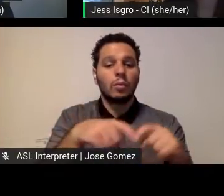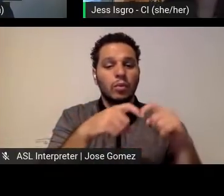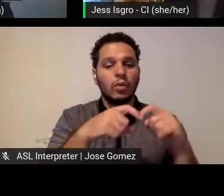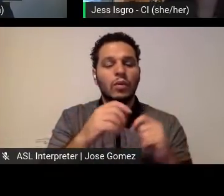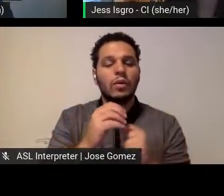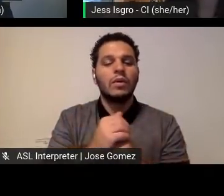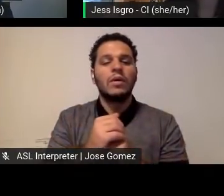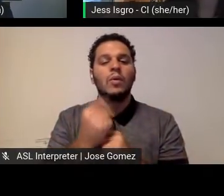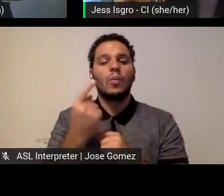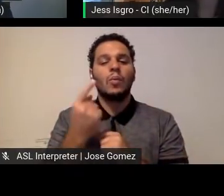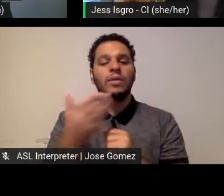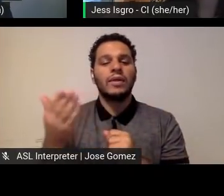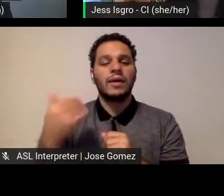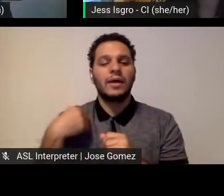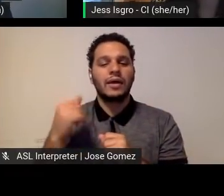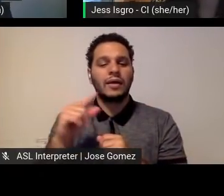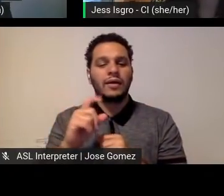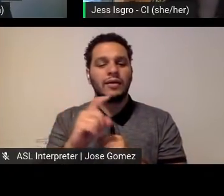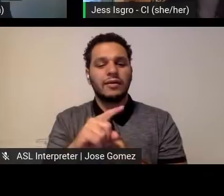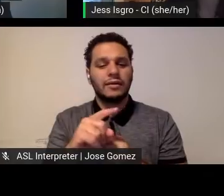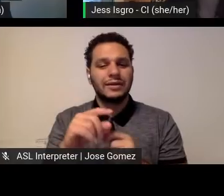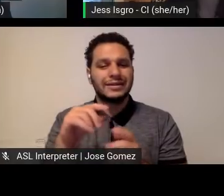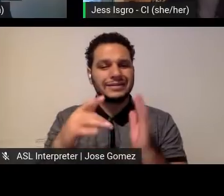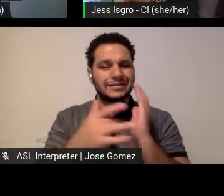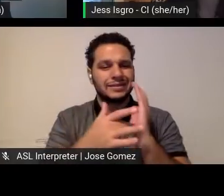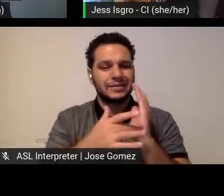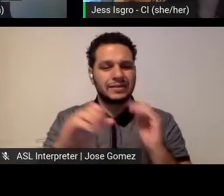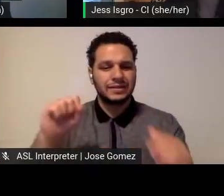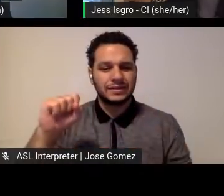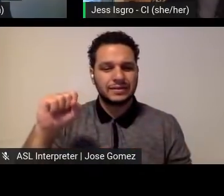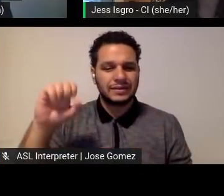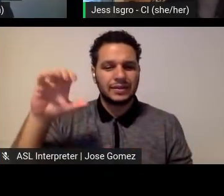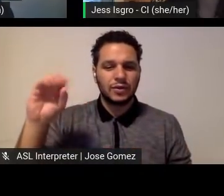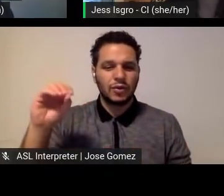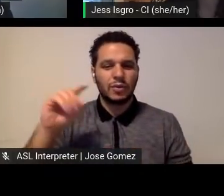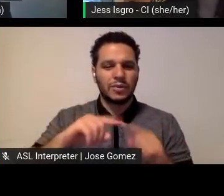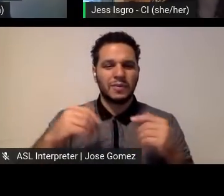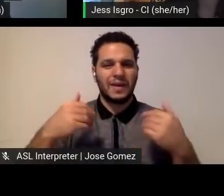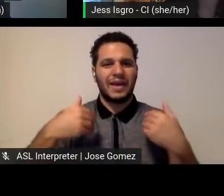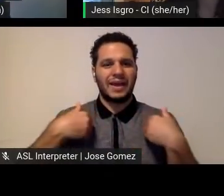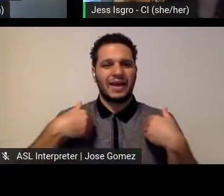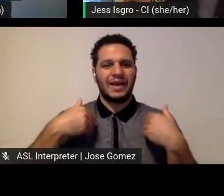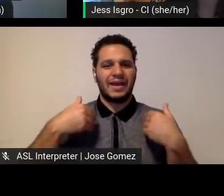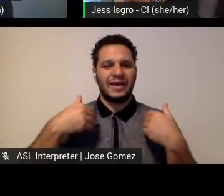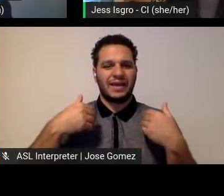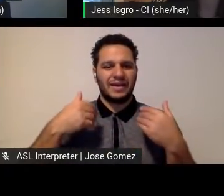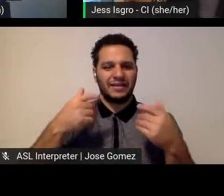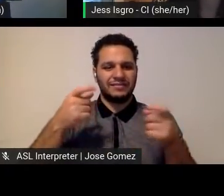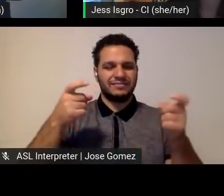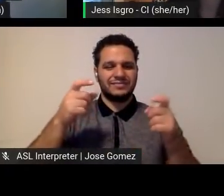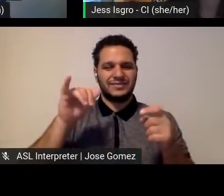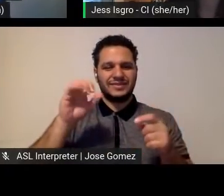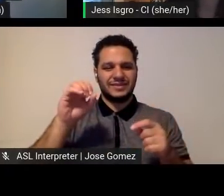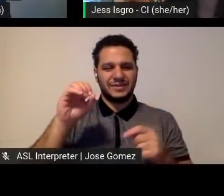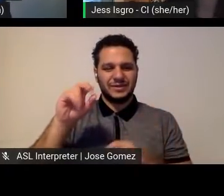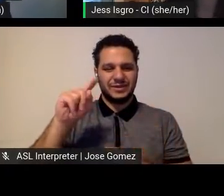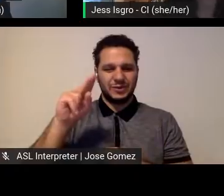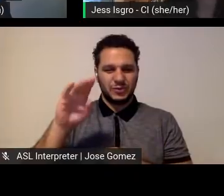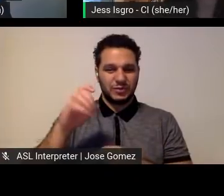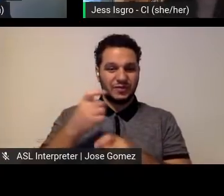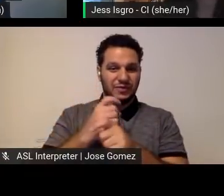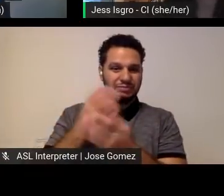remarking that I asked you a very technical SEO question about YouTube when we have the head of Unskippable Labs from YouTube here above